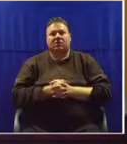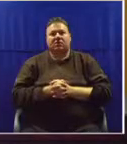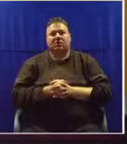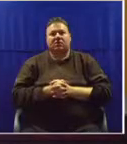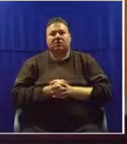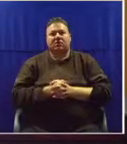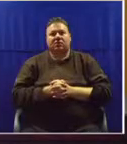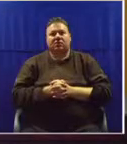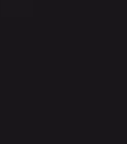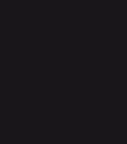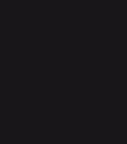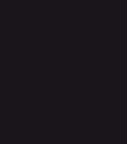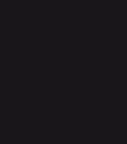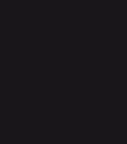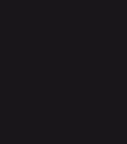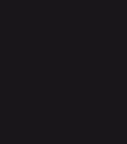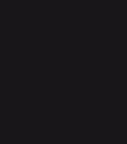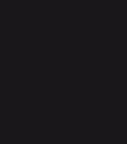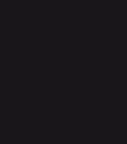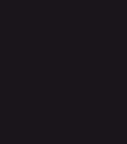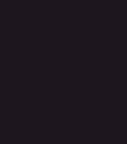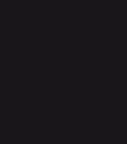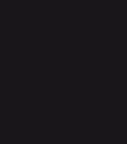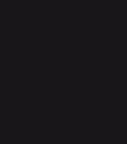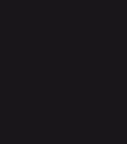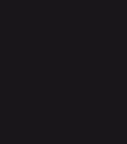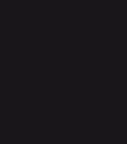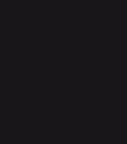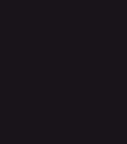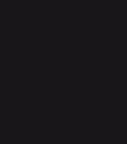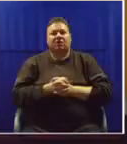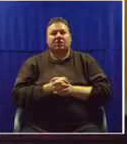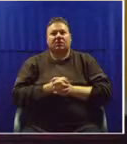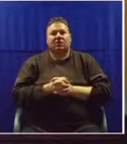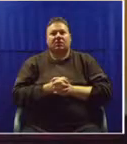Yes, to the point of order is that yesterday, listen to